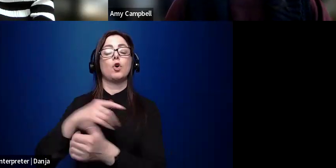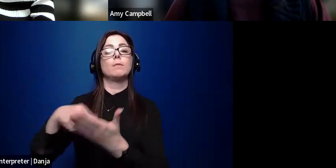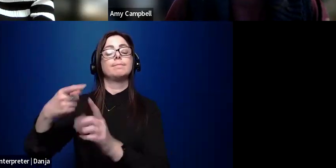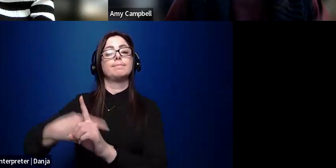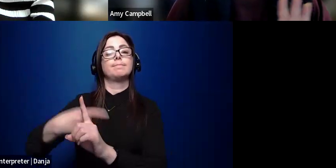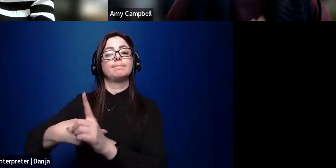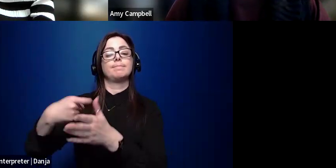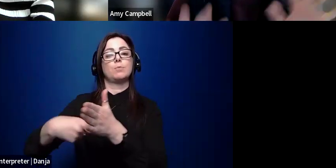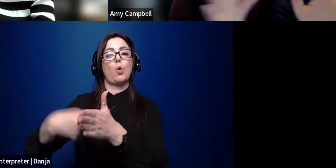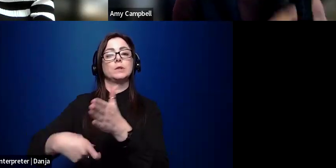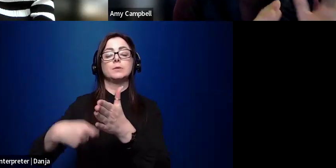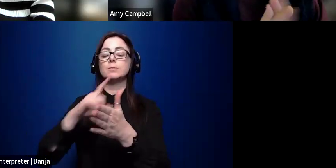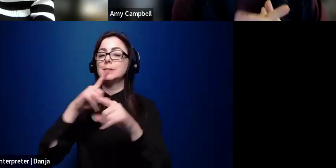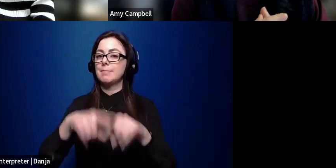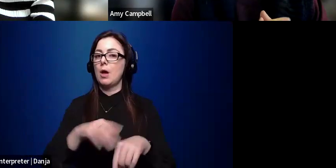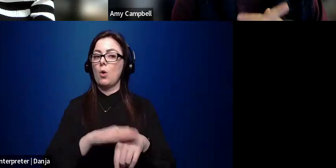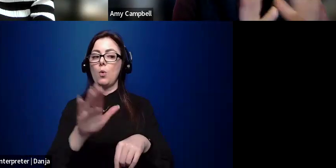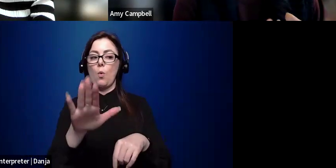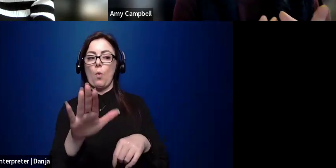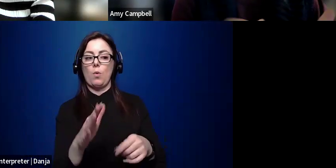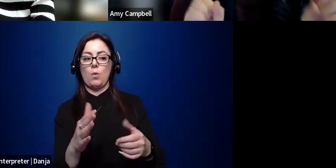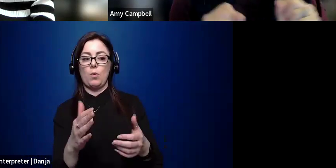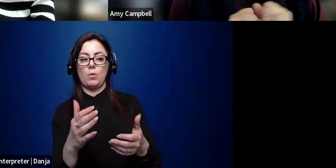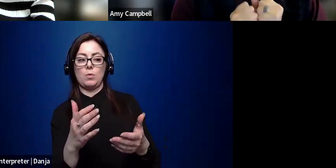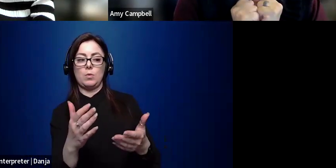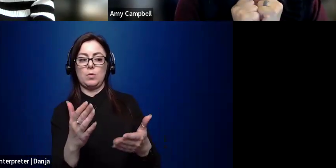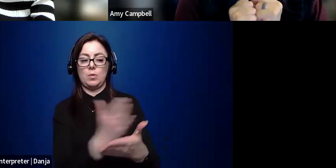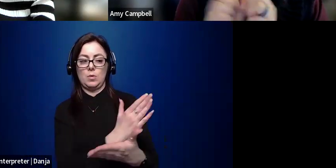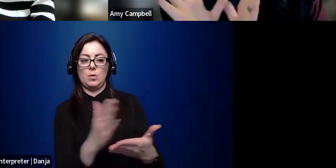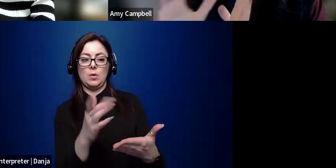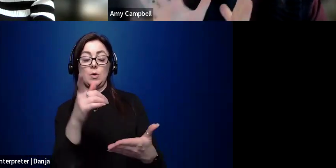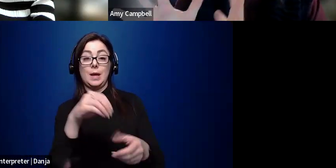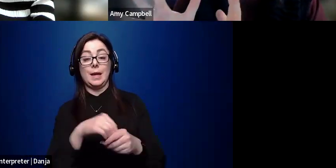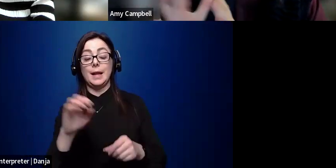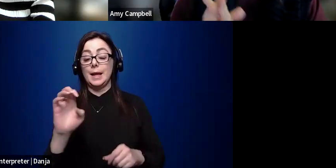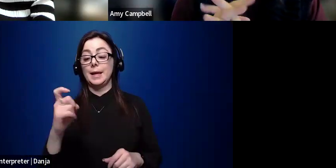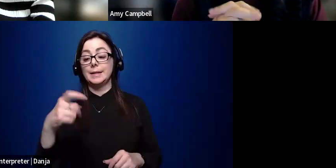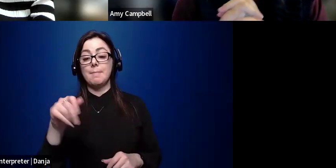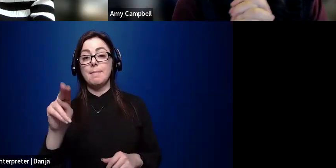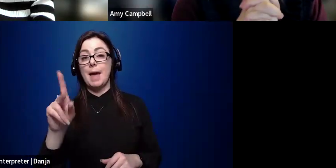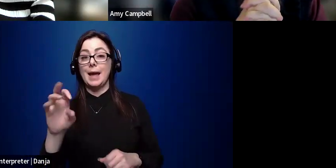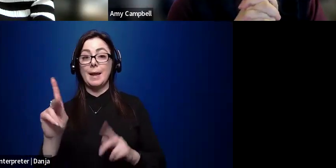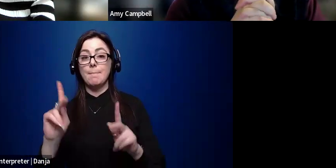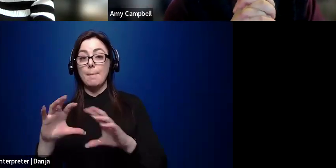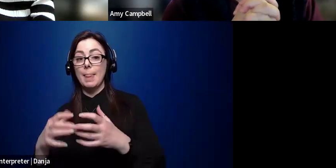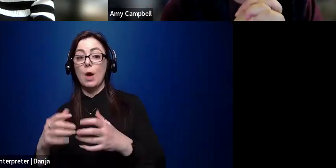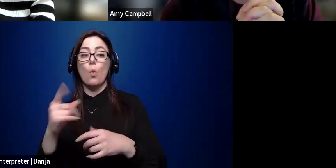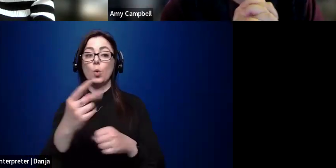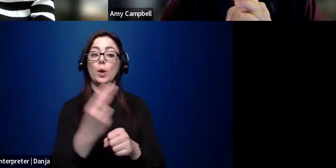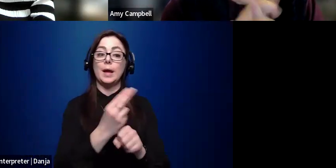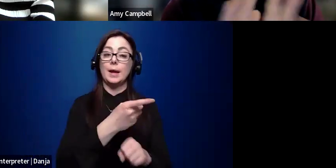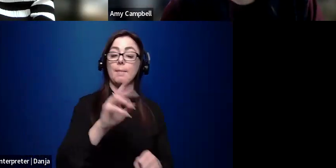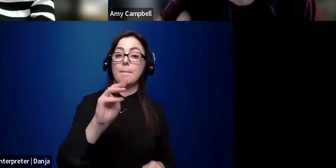So depending on where you fall, whether you're in the expanded population of Medicaid or you're in the marketplace